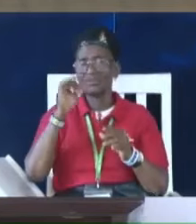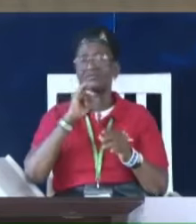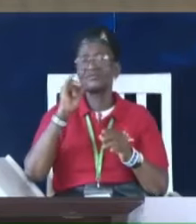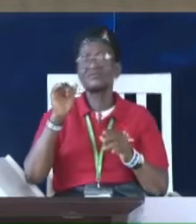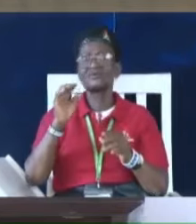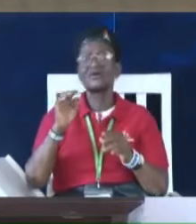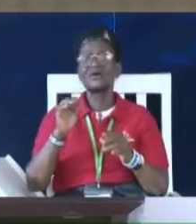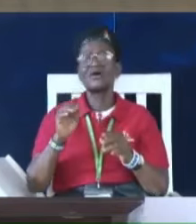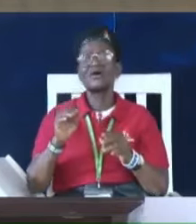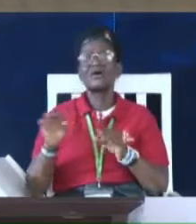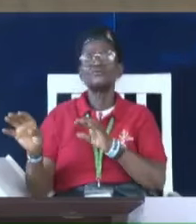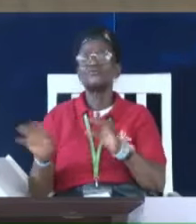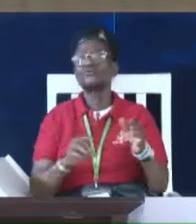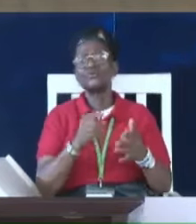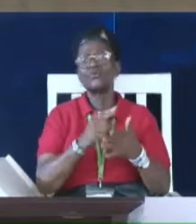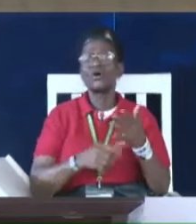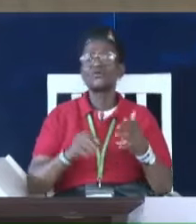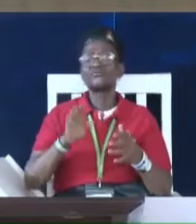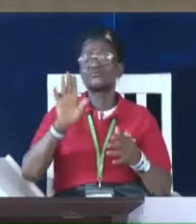Do what your father did.